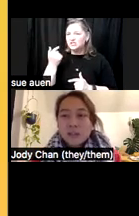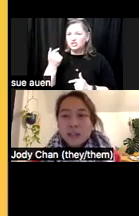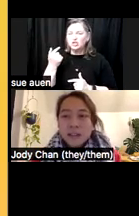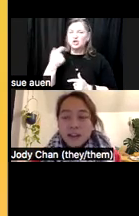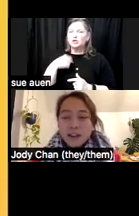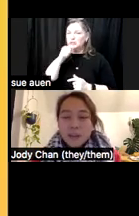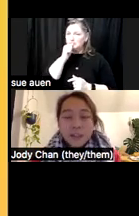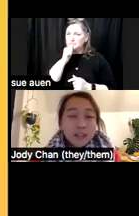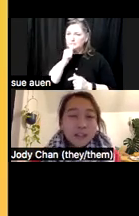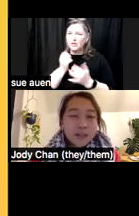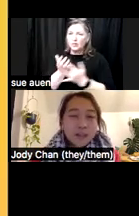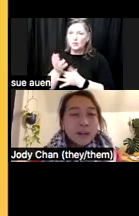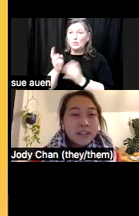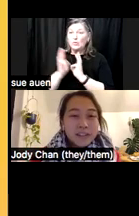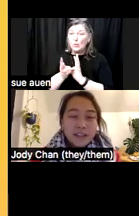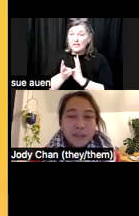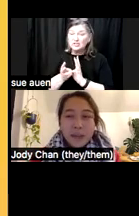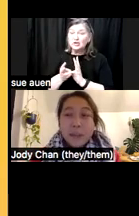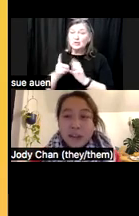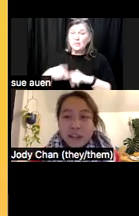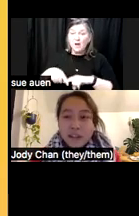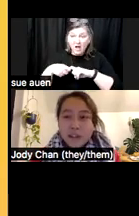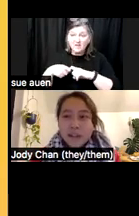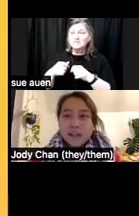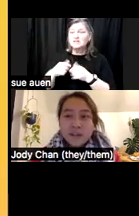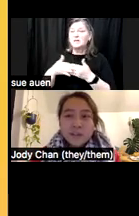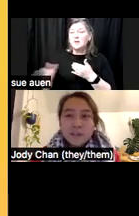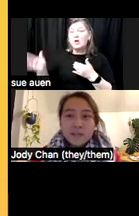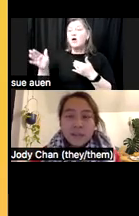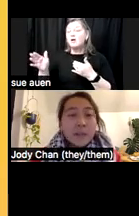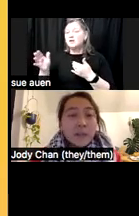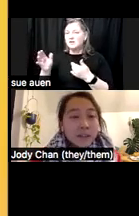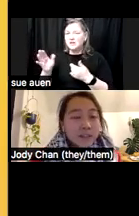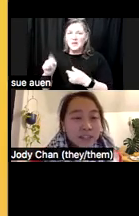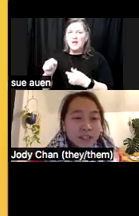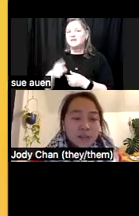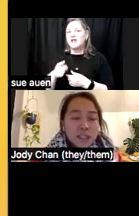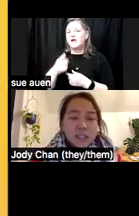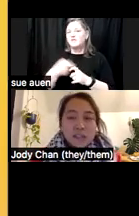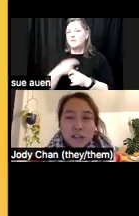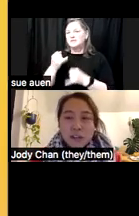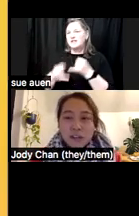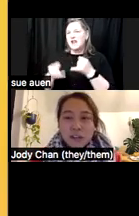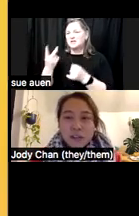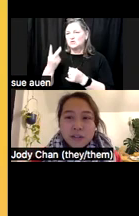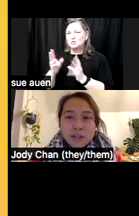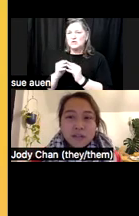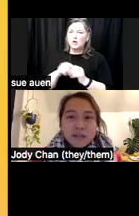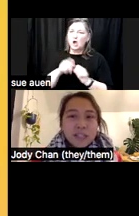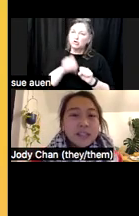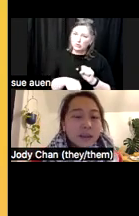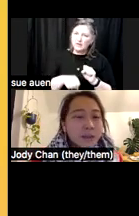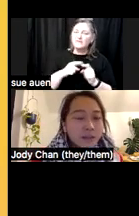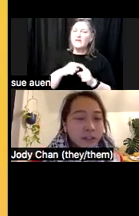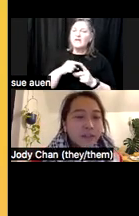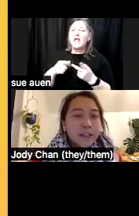through the winter pause and beyond. But yeah, coming out of these last two sessions on grief, and also in